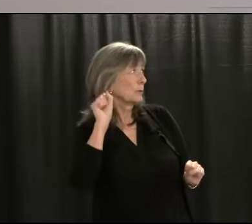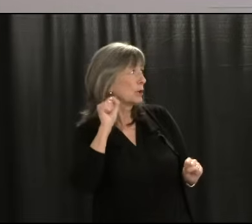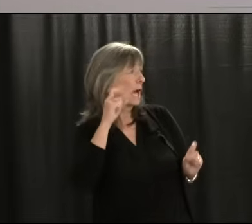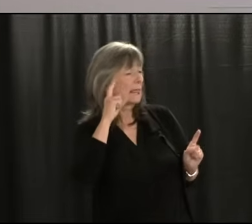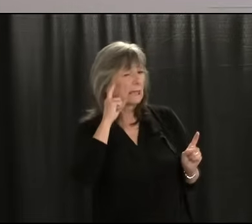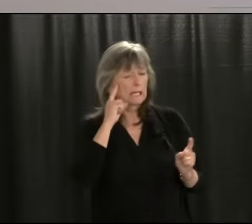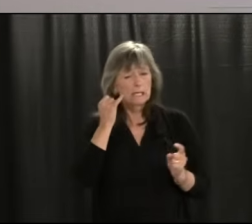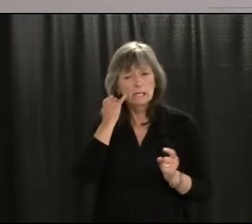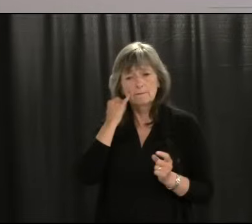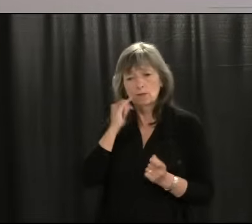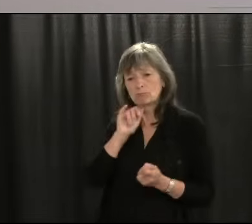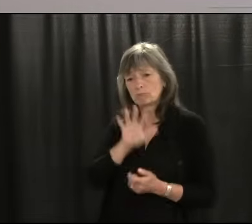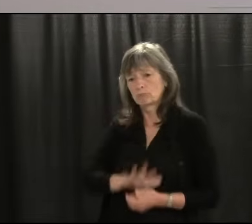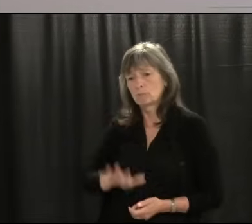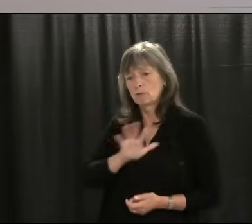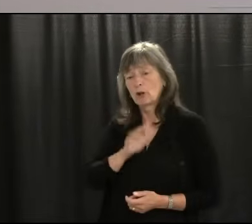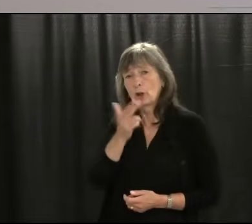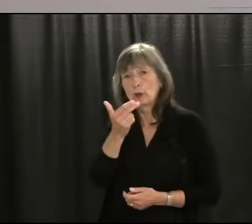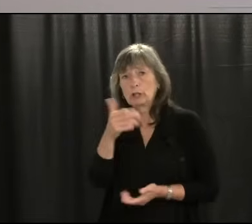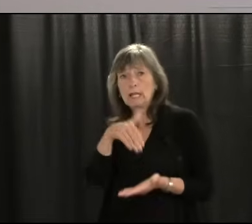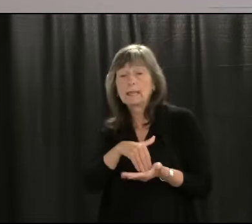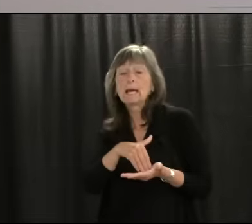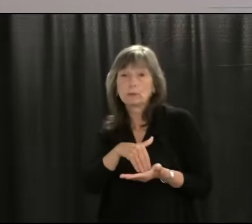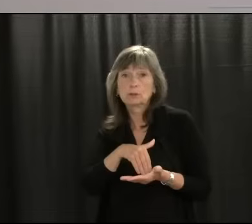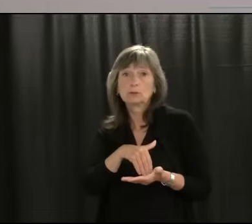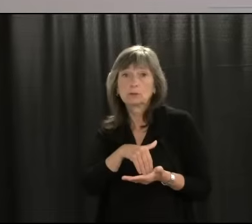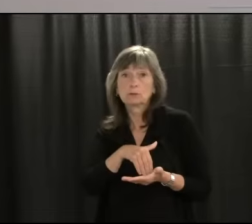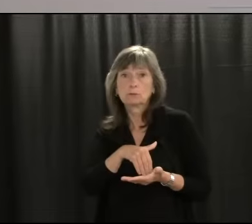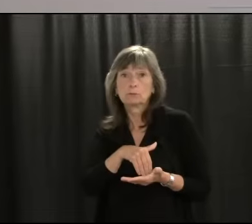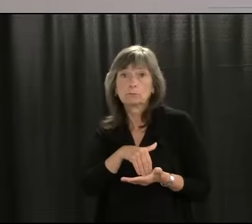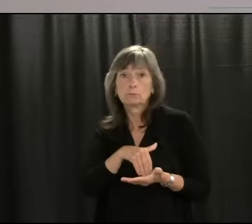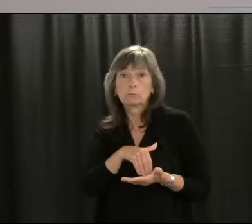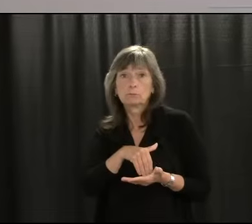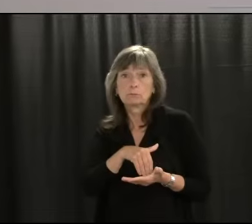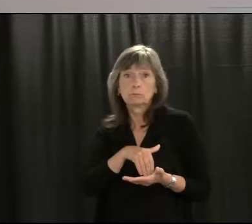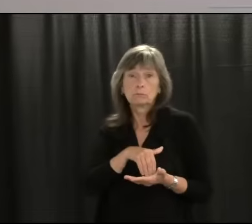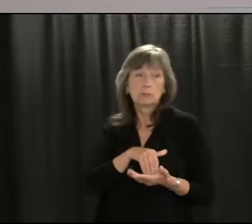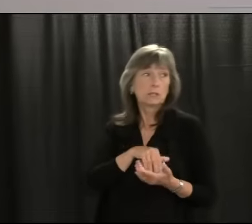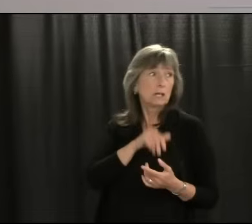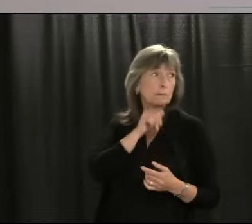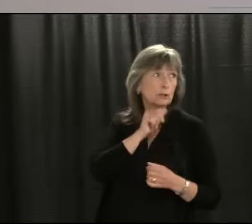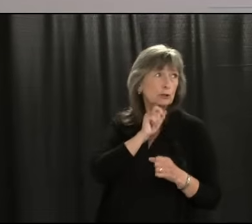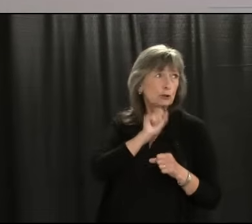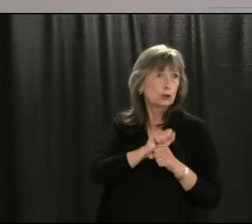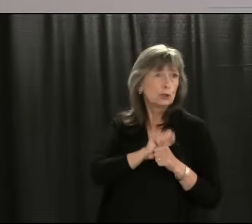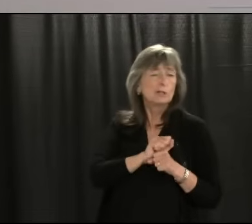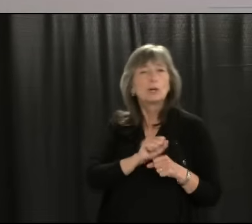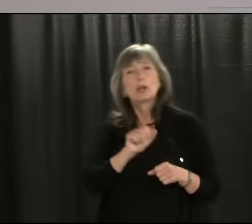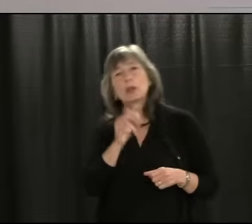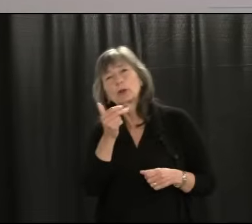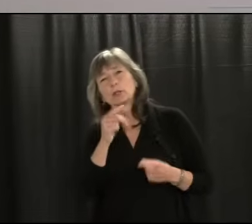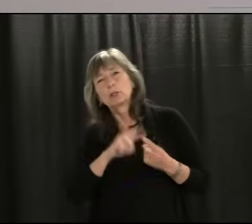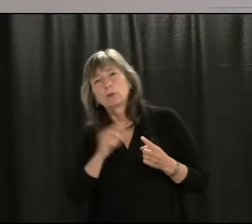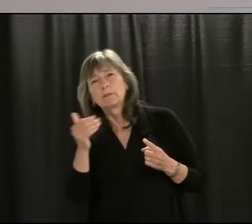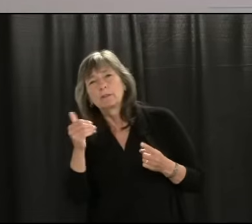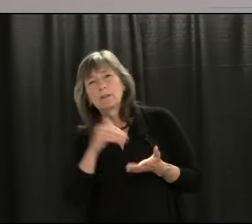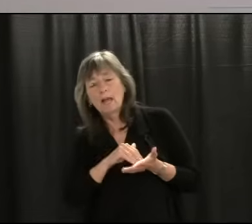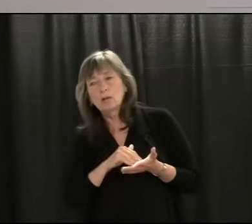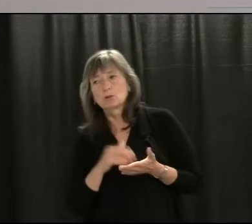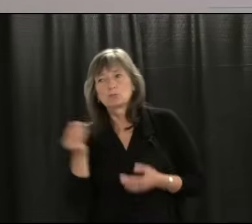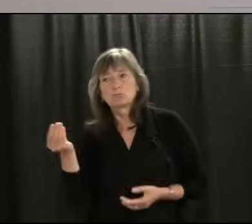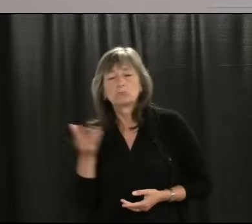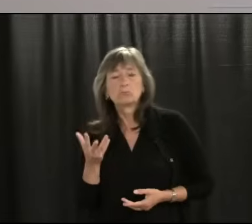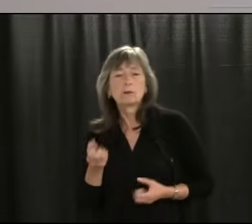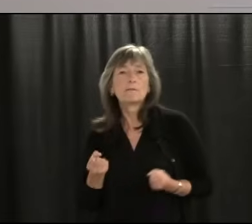number, if I may, is around 13,000. It's like a size of an electoral district, is what I was going to say. 13 to 15,000 is the number we've been